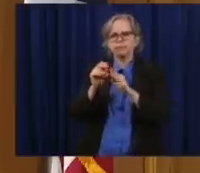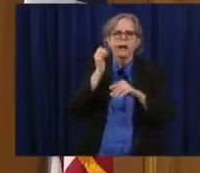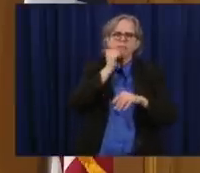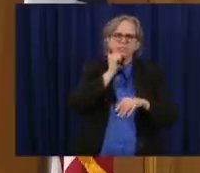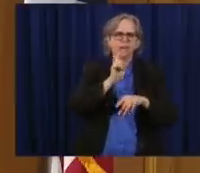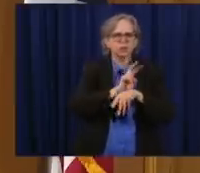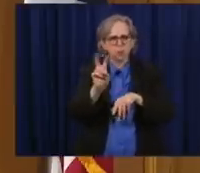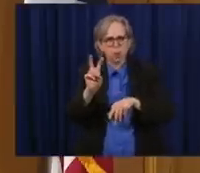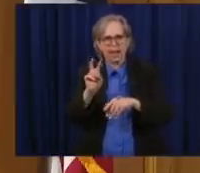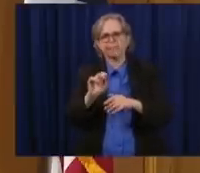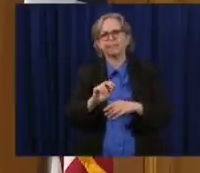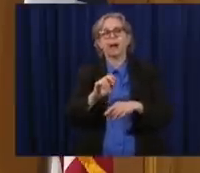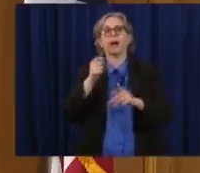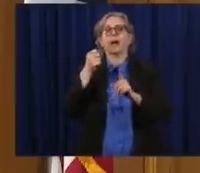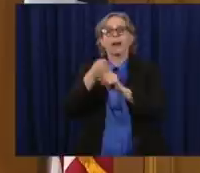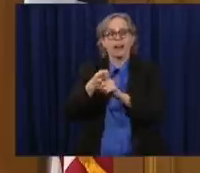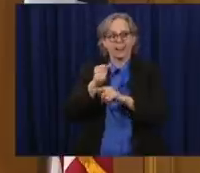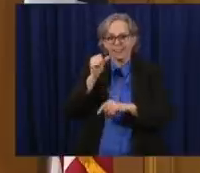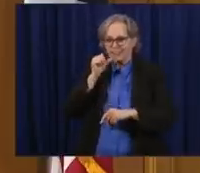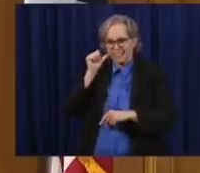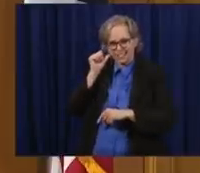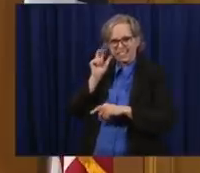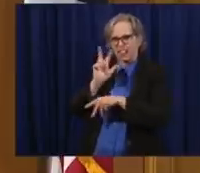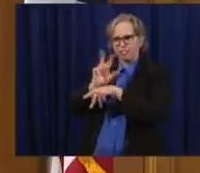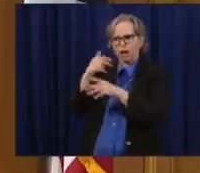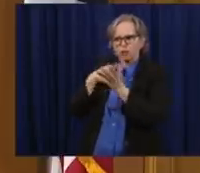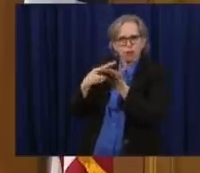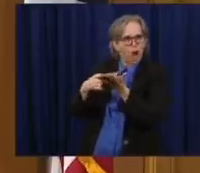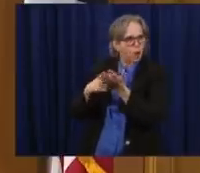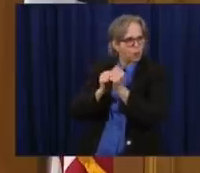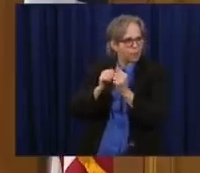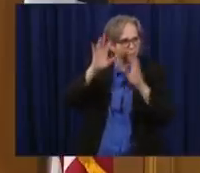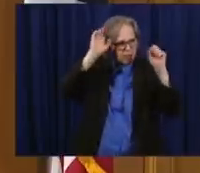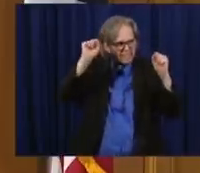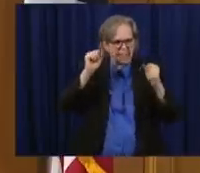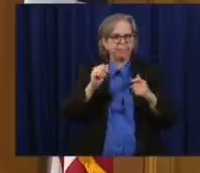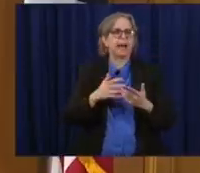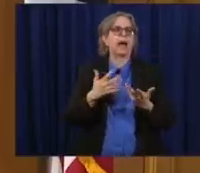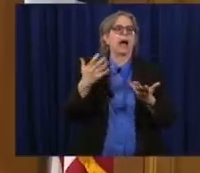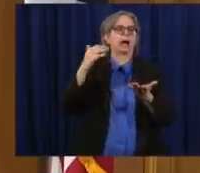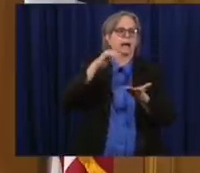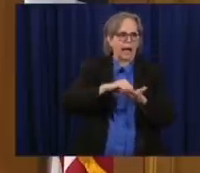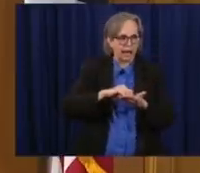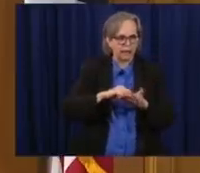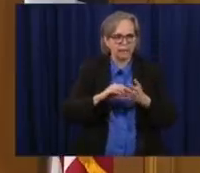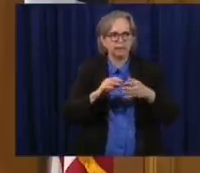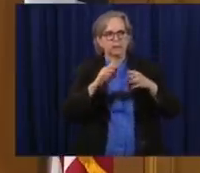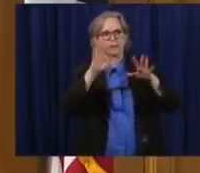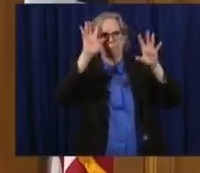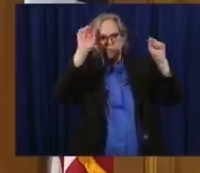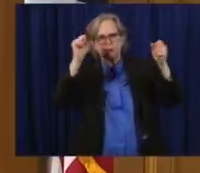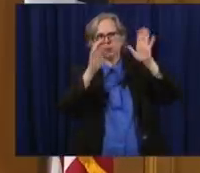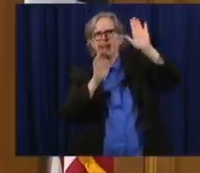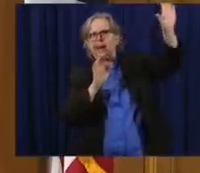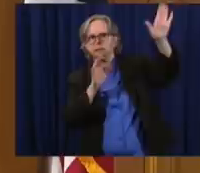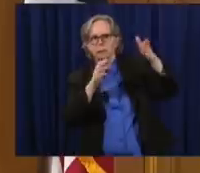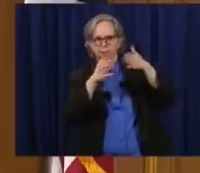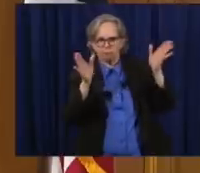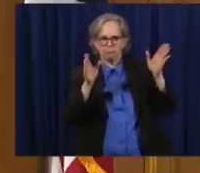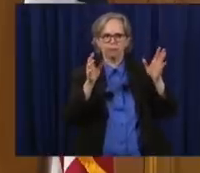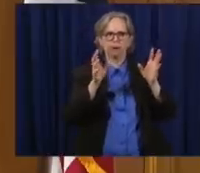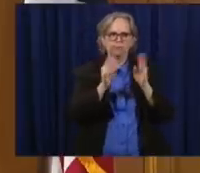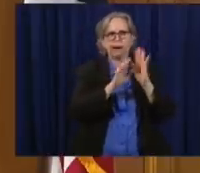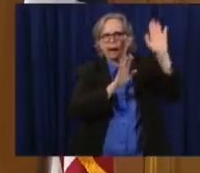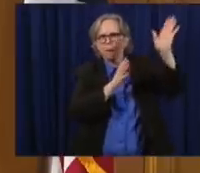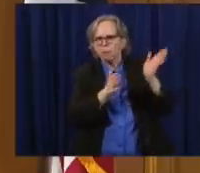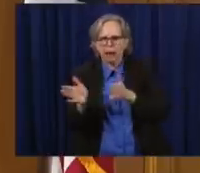conference with the president, and at 6 o'clock, the president had his public conference and rolled out their plan. And